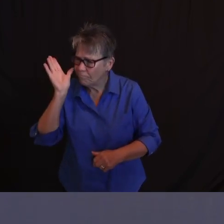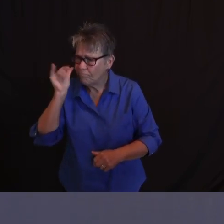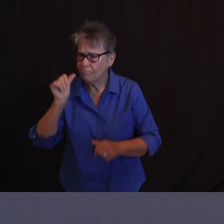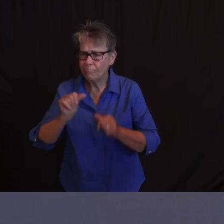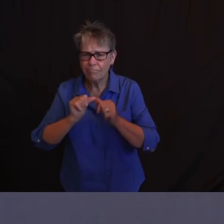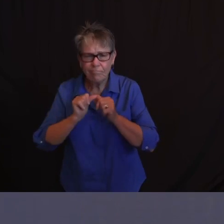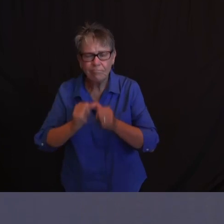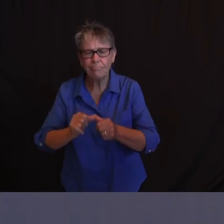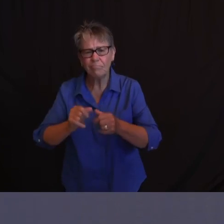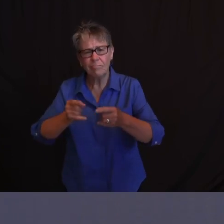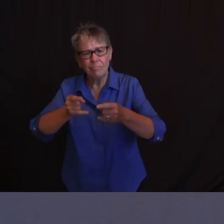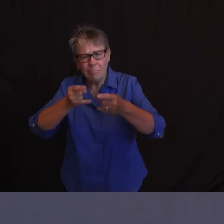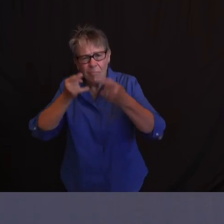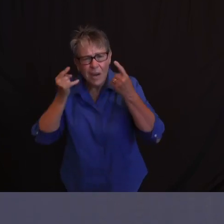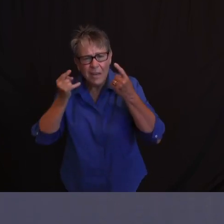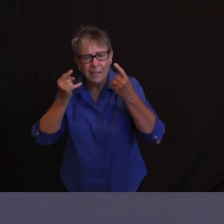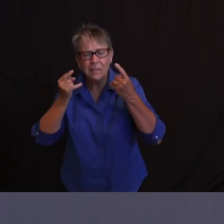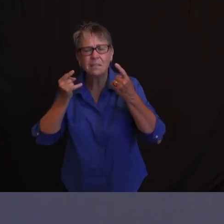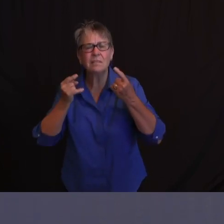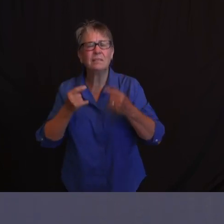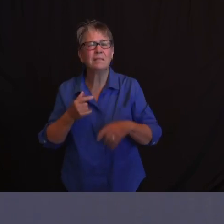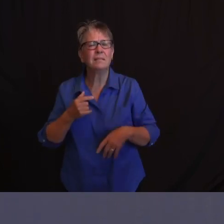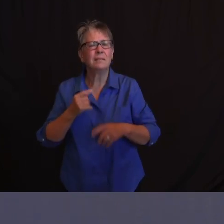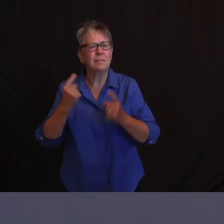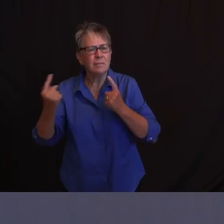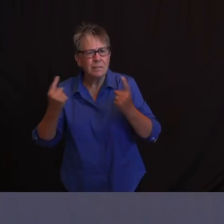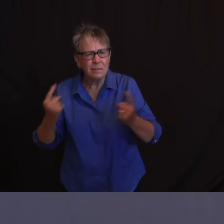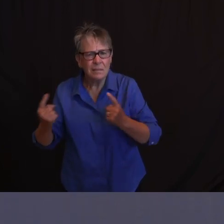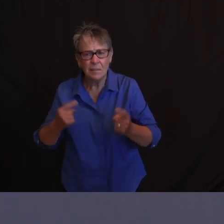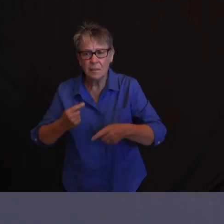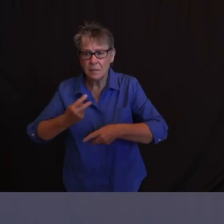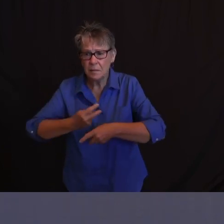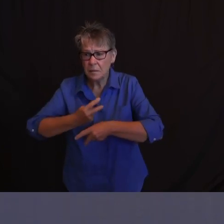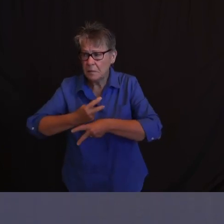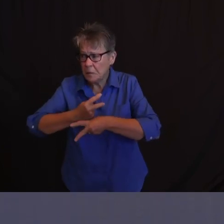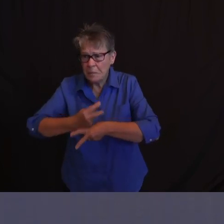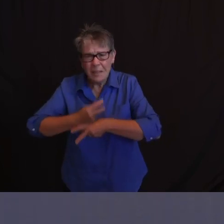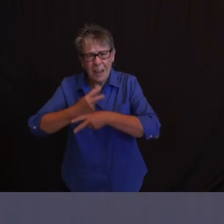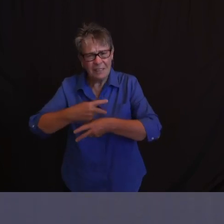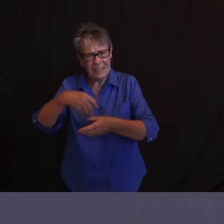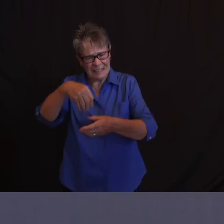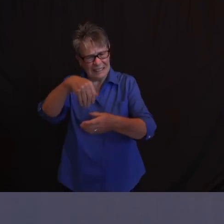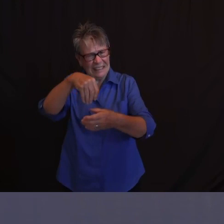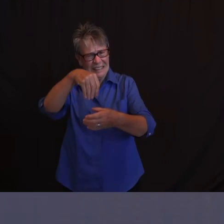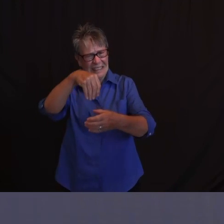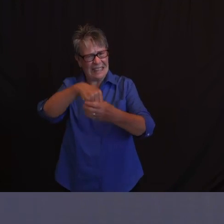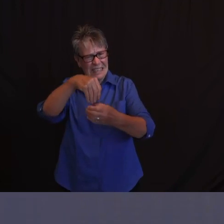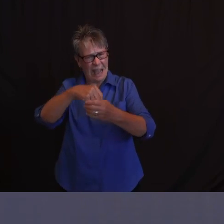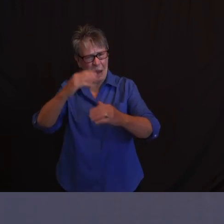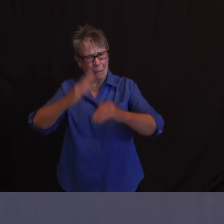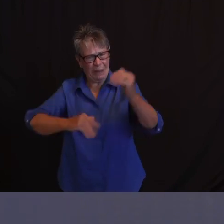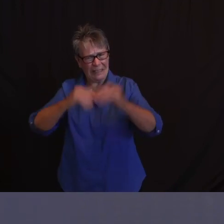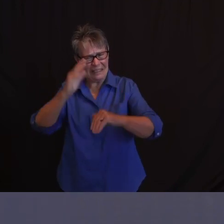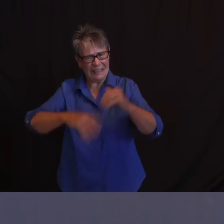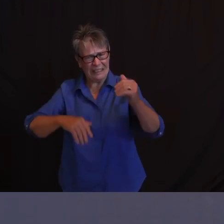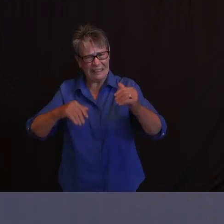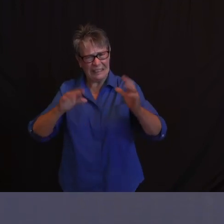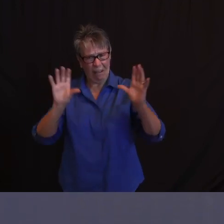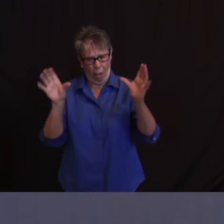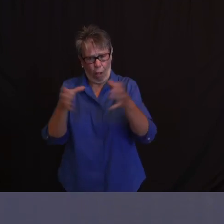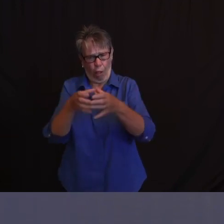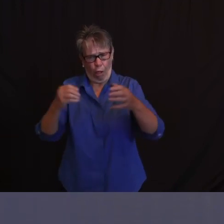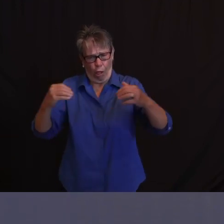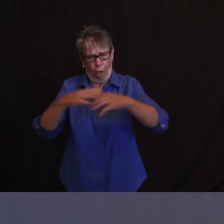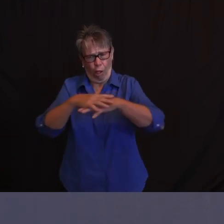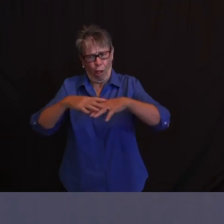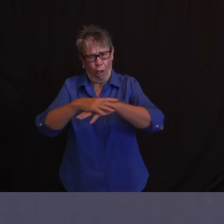that through. And again, a plea today from Judy, I want to reiterate, younger people, you're not immune. Your own health, please, God, we pray for